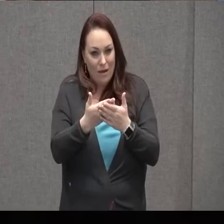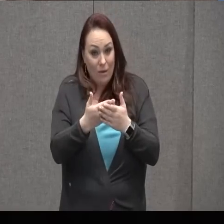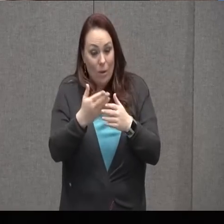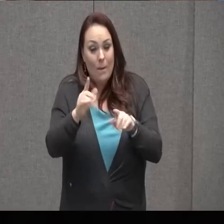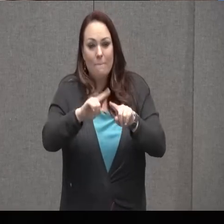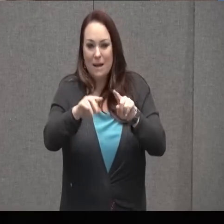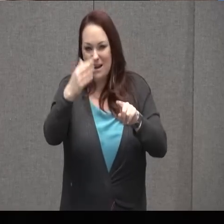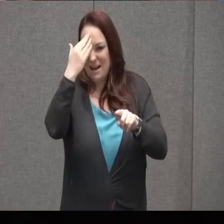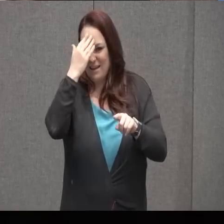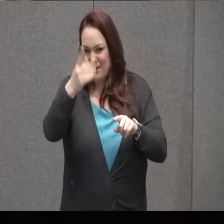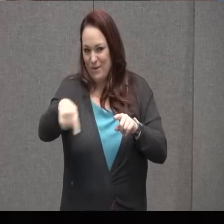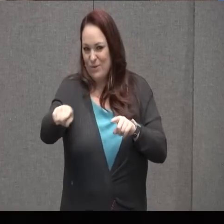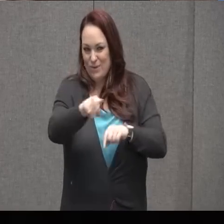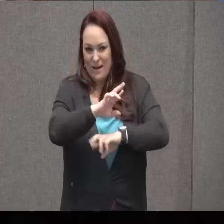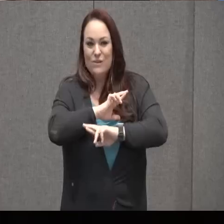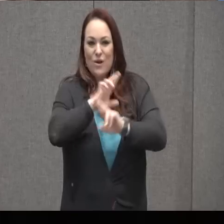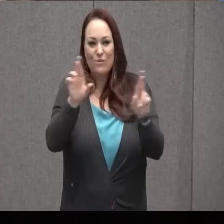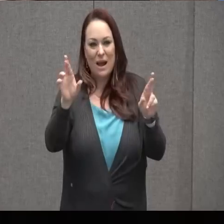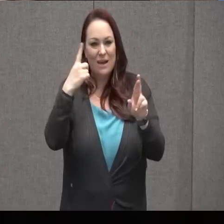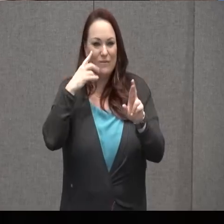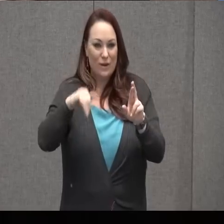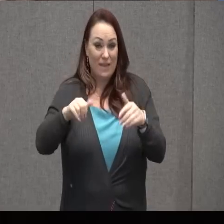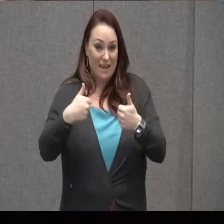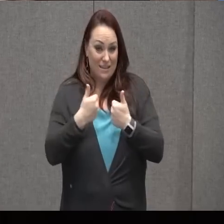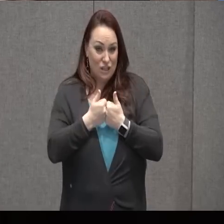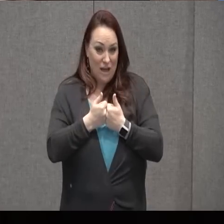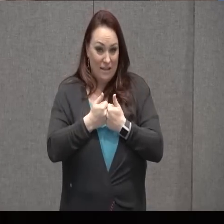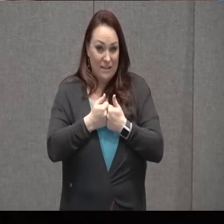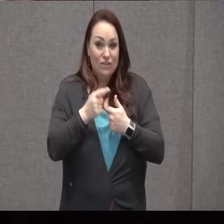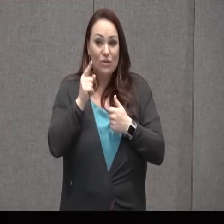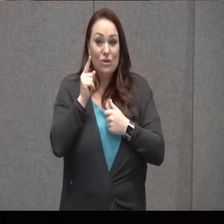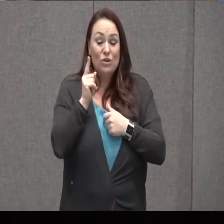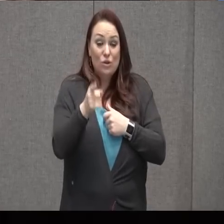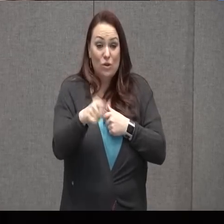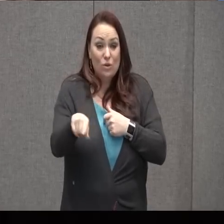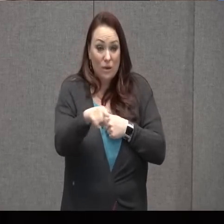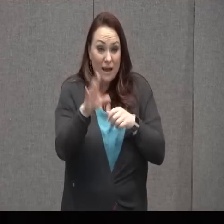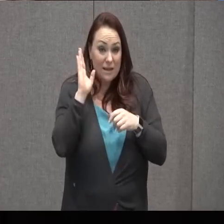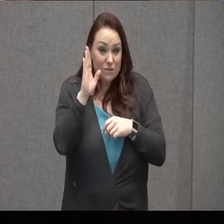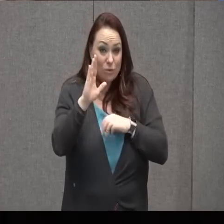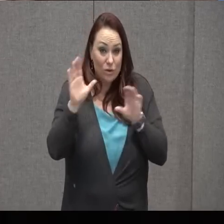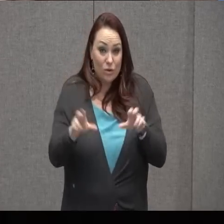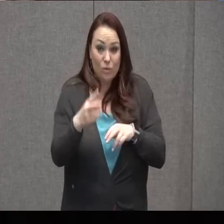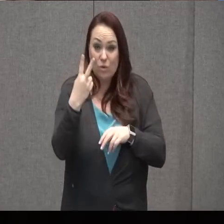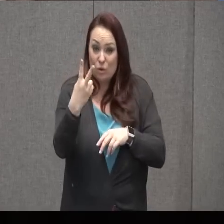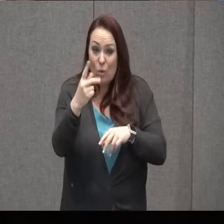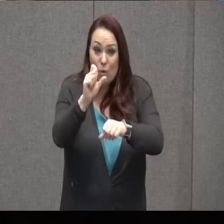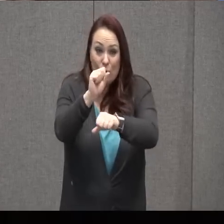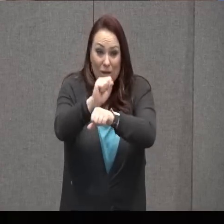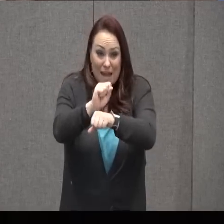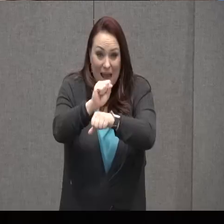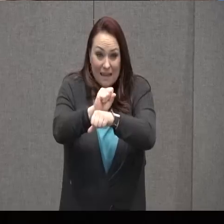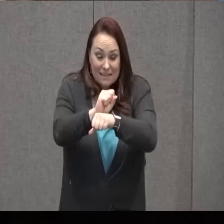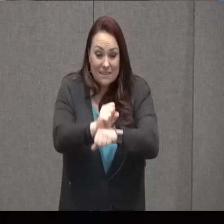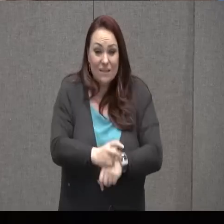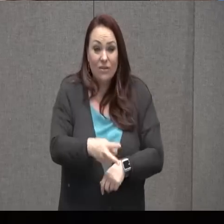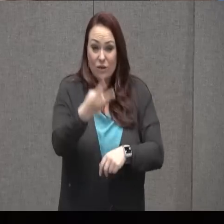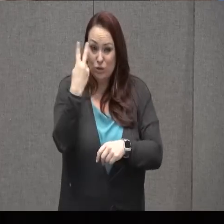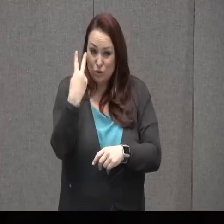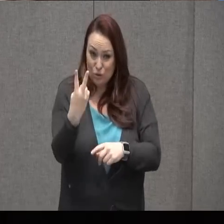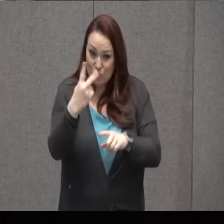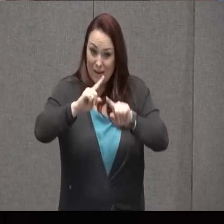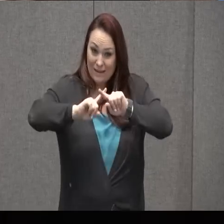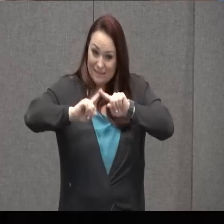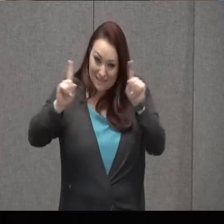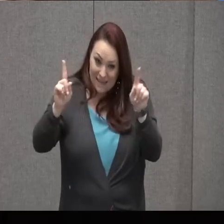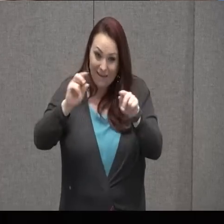you're up for the challenge, so you're gonna do two tasks with me today. Two tasks for two different meanings for